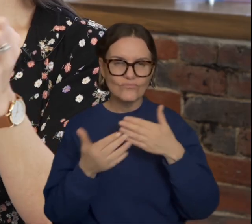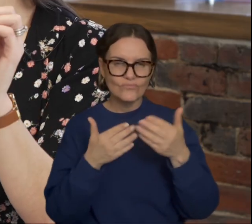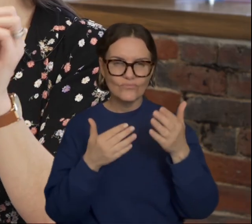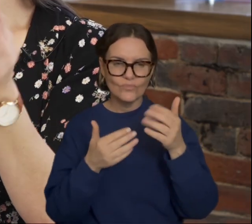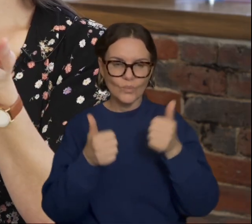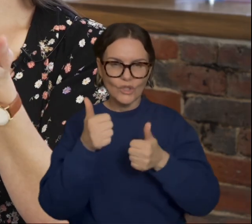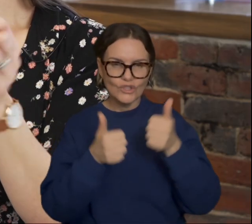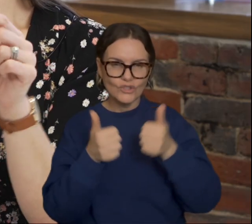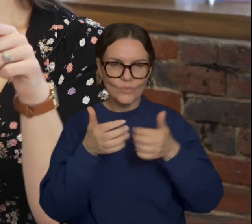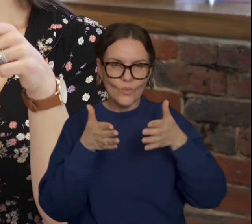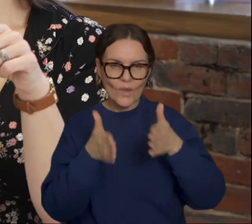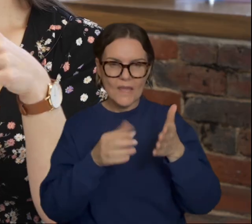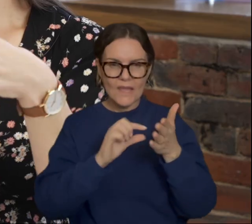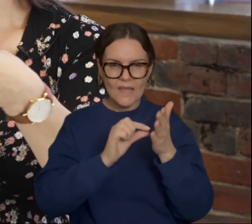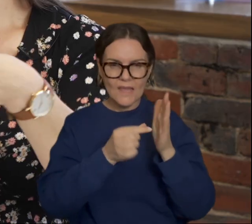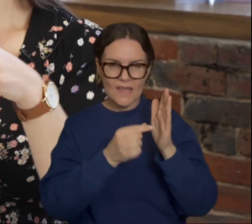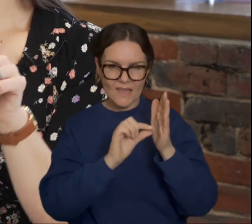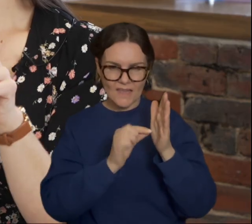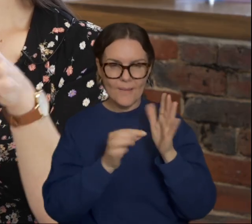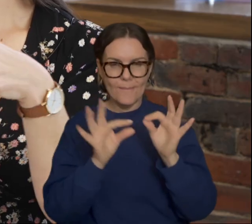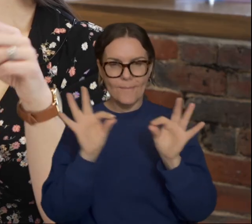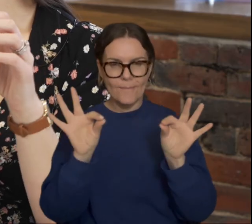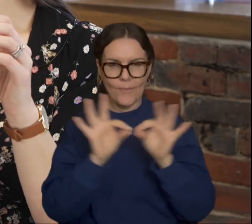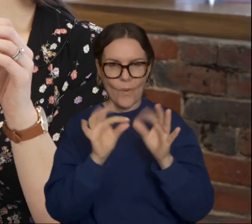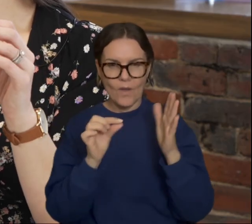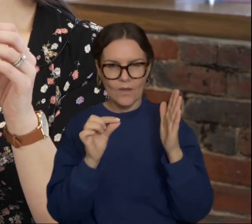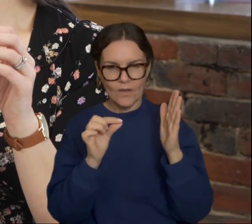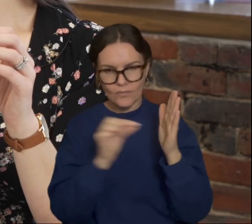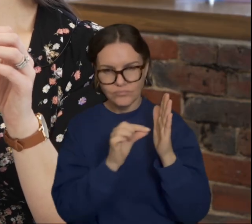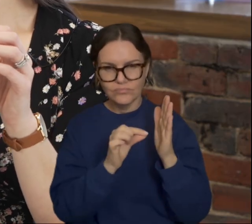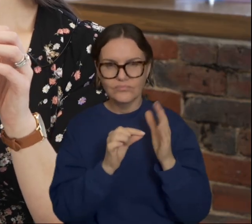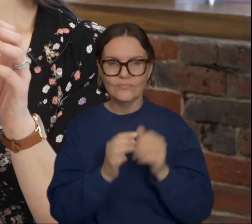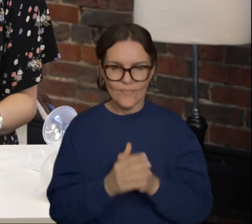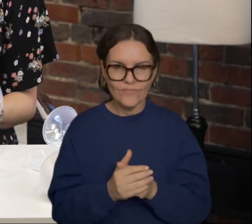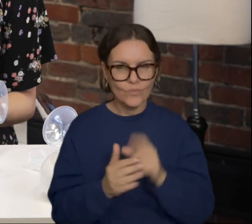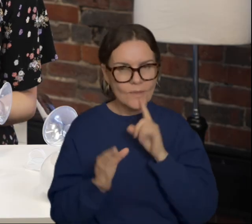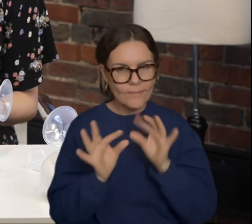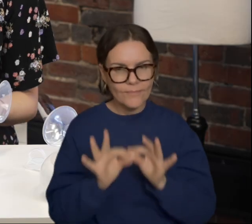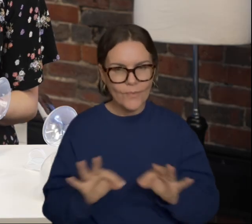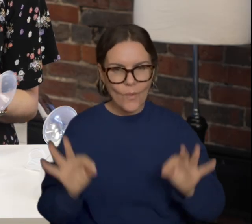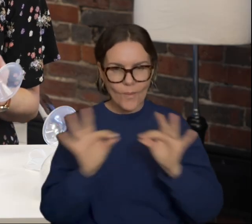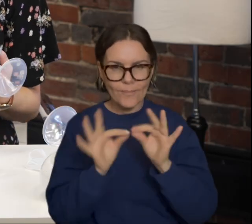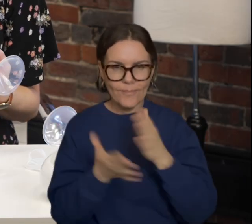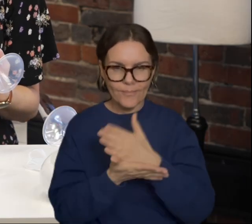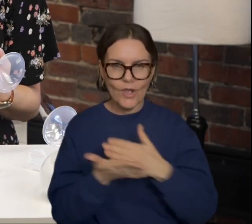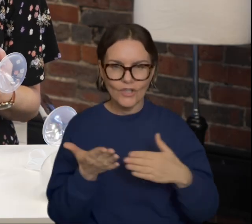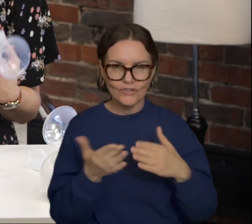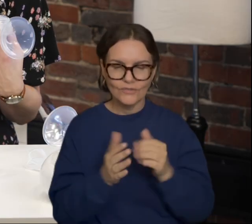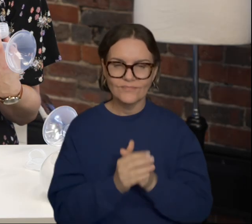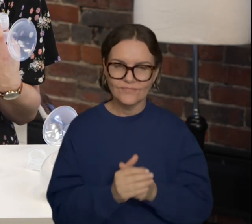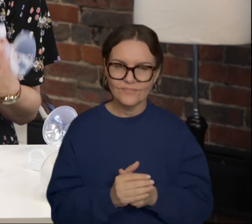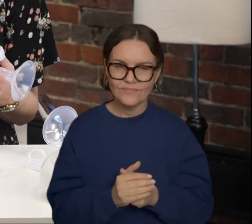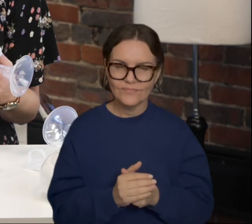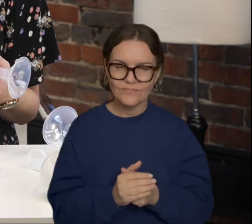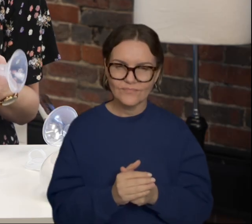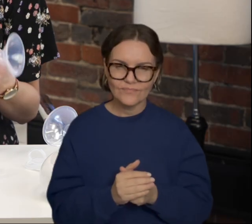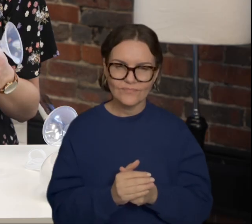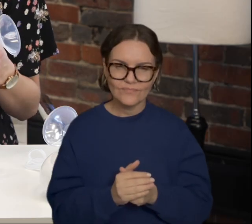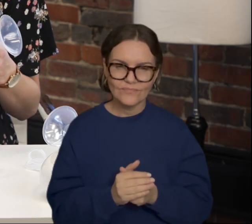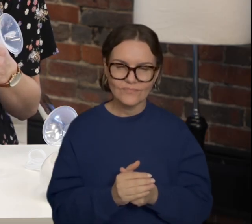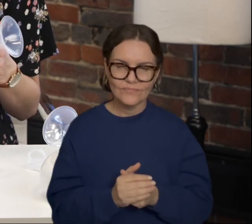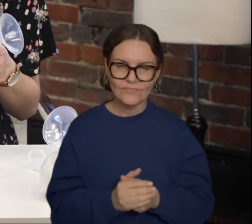It doesn't matter what direction the line of that duckbill valve faces. The duckbill valve is a really important part of your